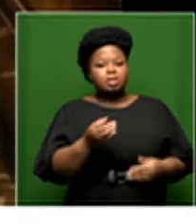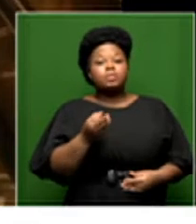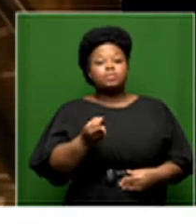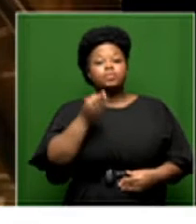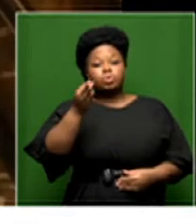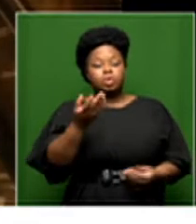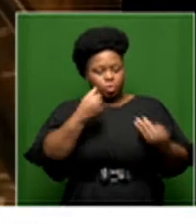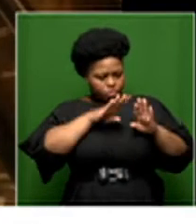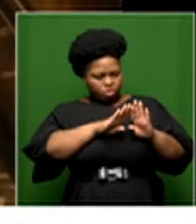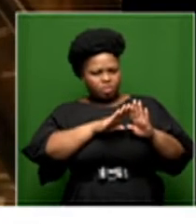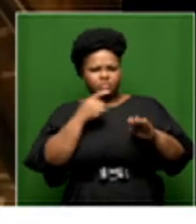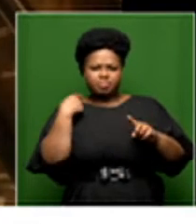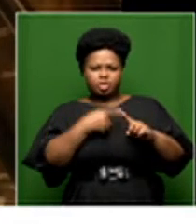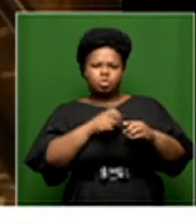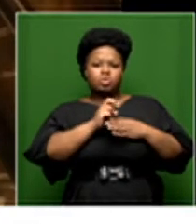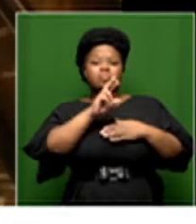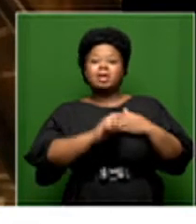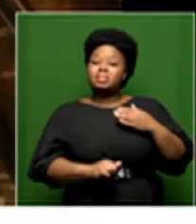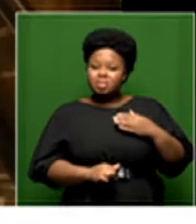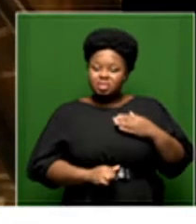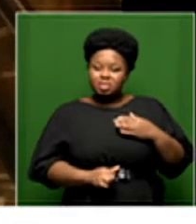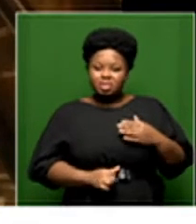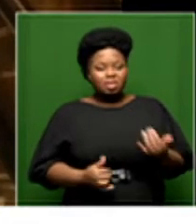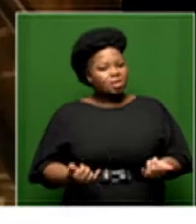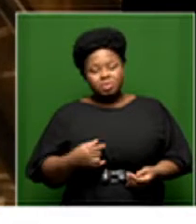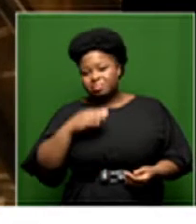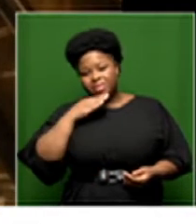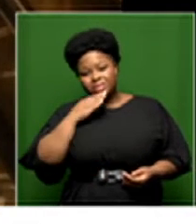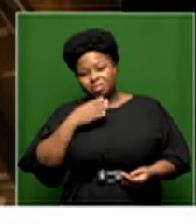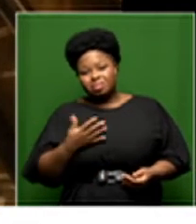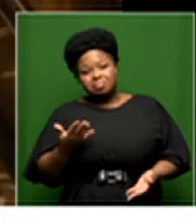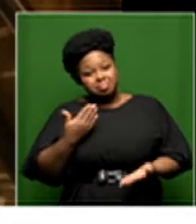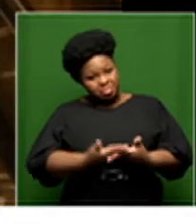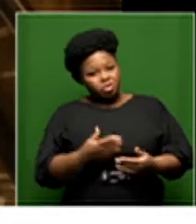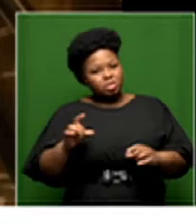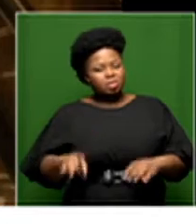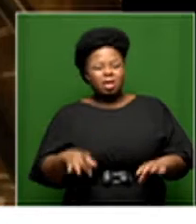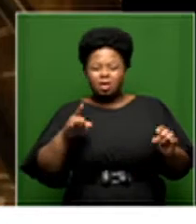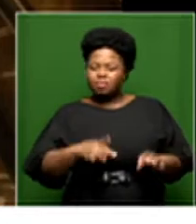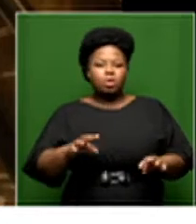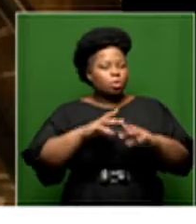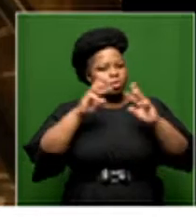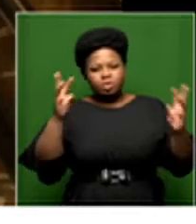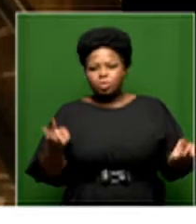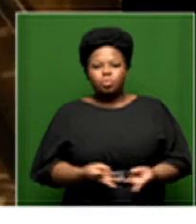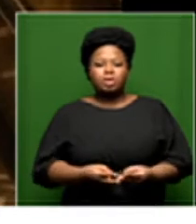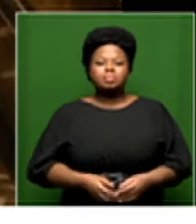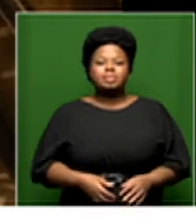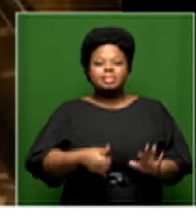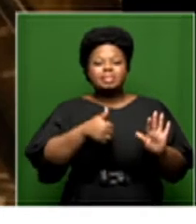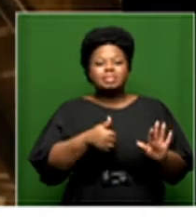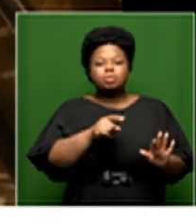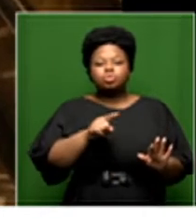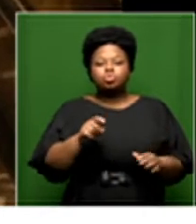sort of lockdown that we've had for the last 12 months, we are likely to suffer across the world this 6 to 12